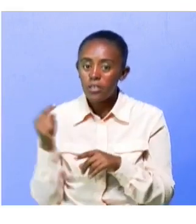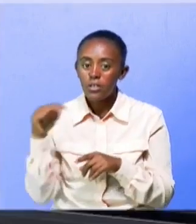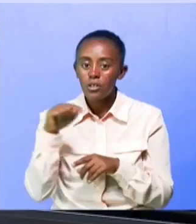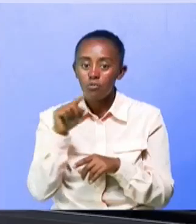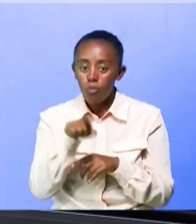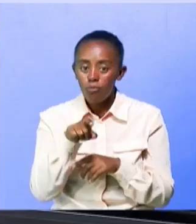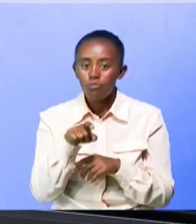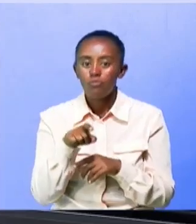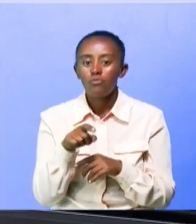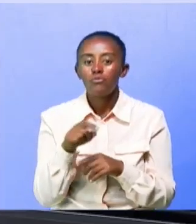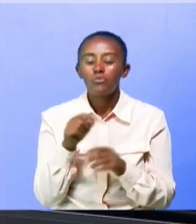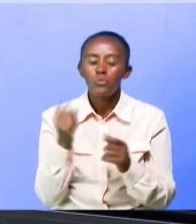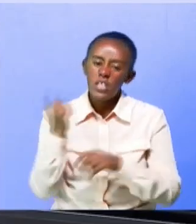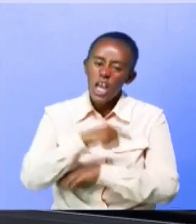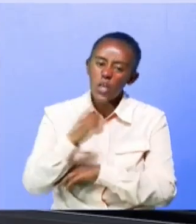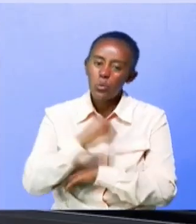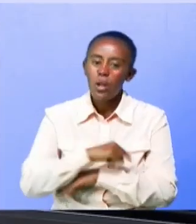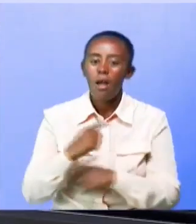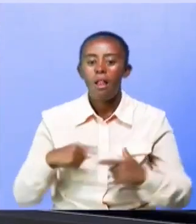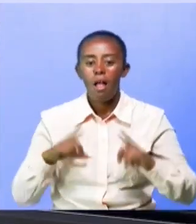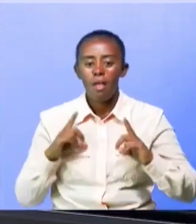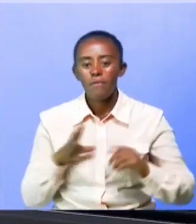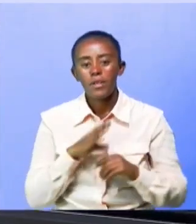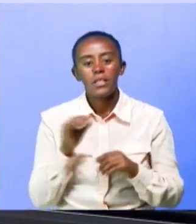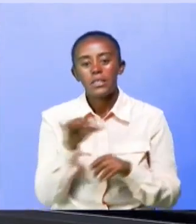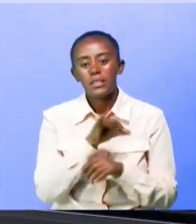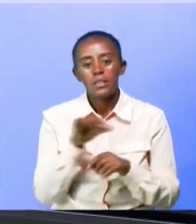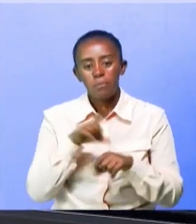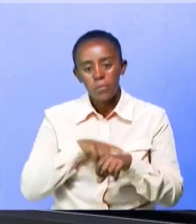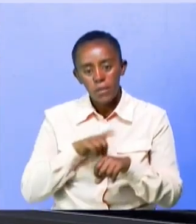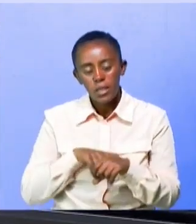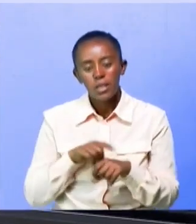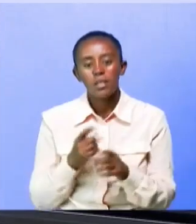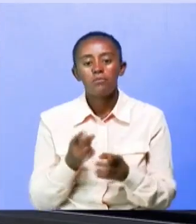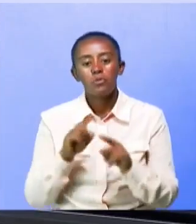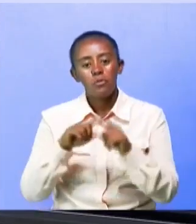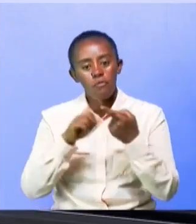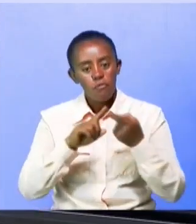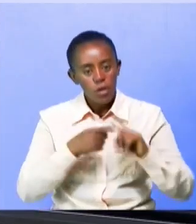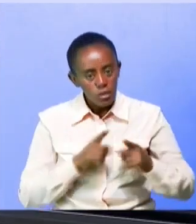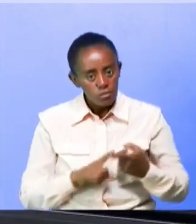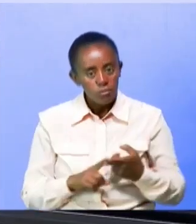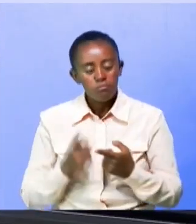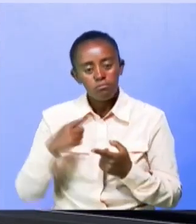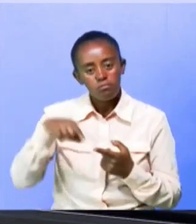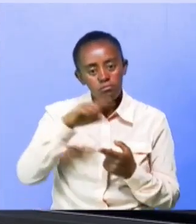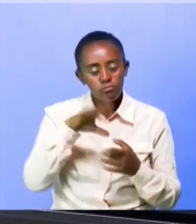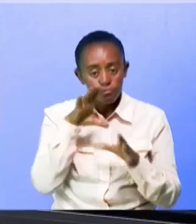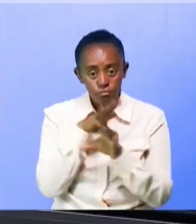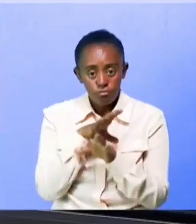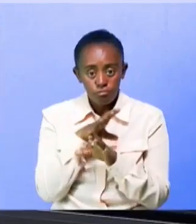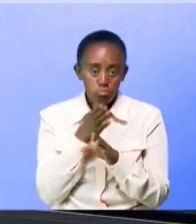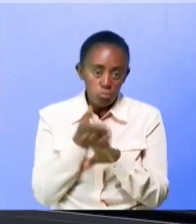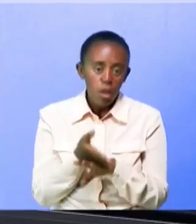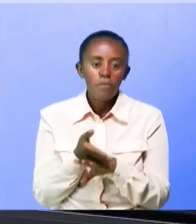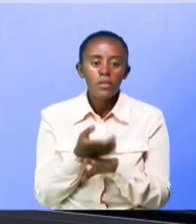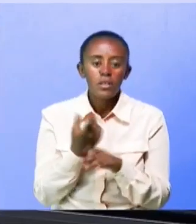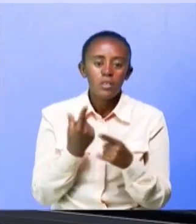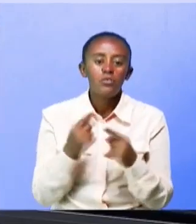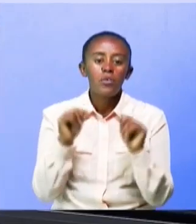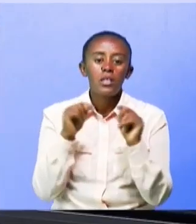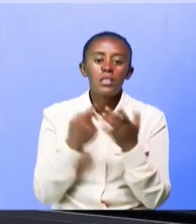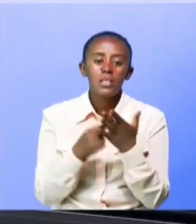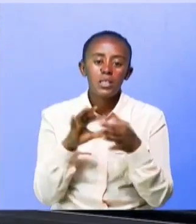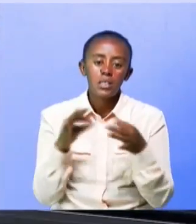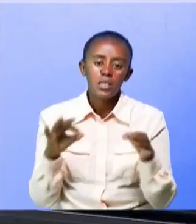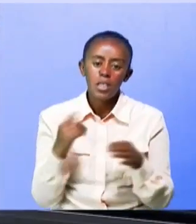use them in your day-to-day life. At the same time, try to make some sentences with your friends. Hereafter, just try to use these sentences